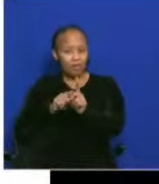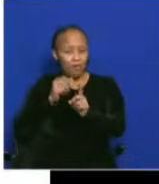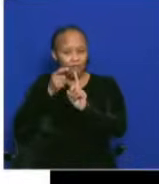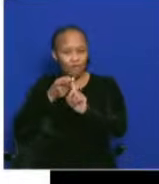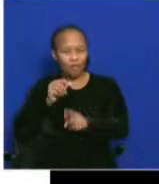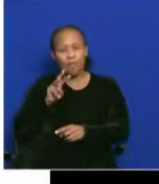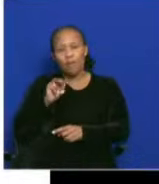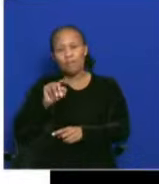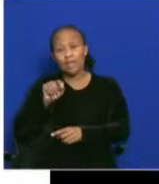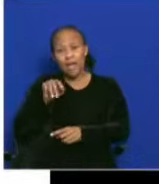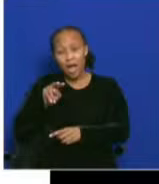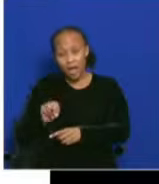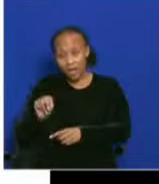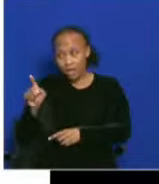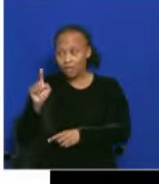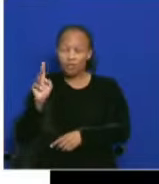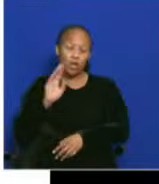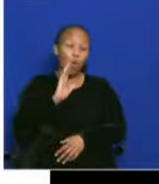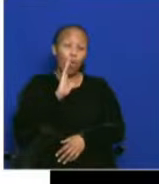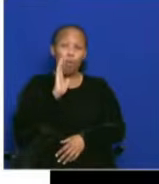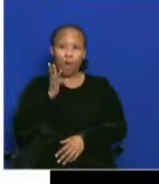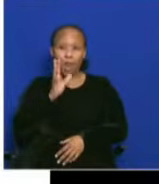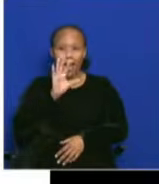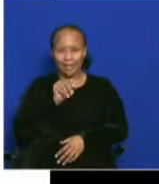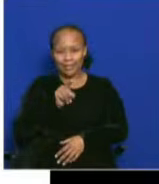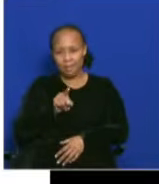says, okay.